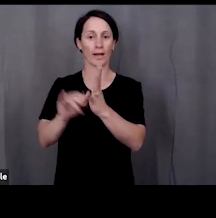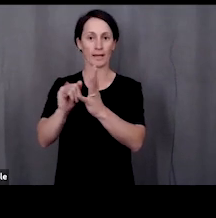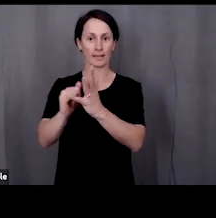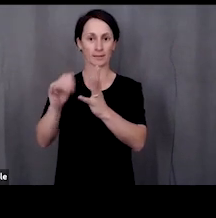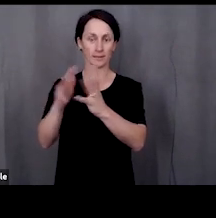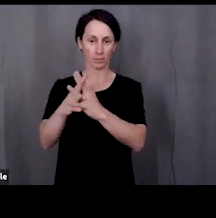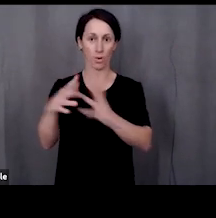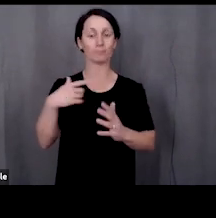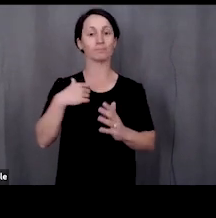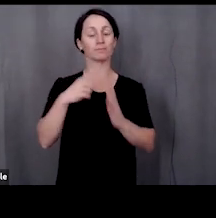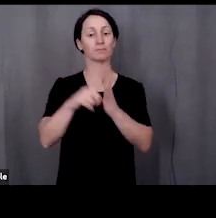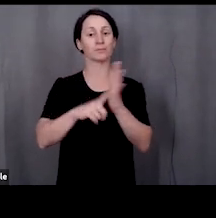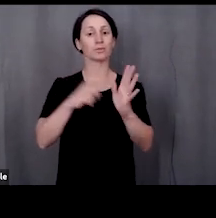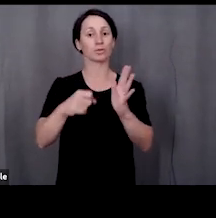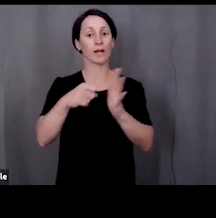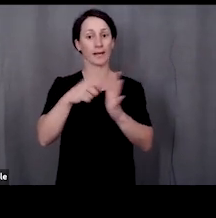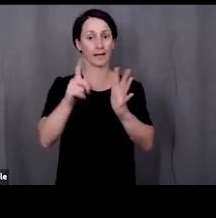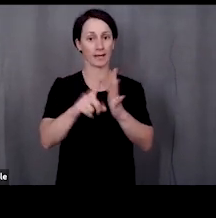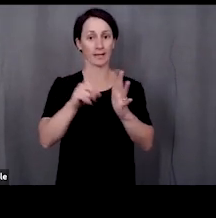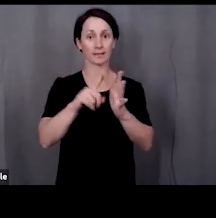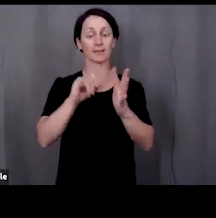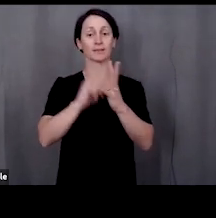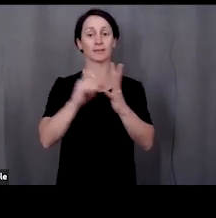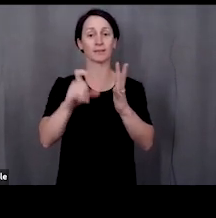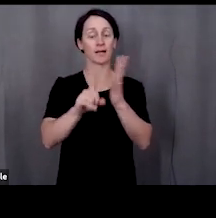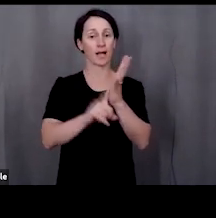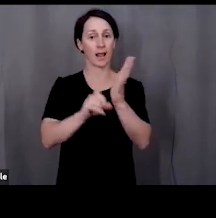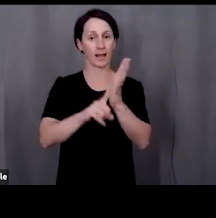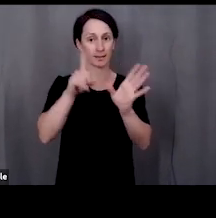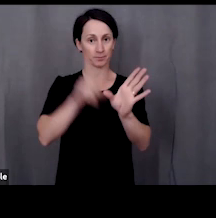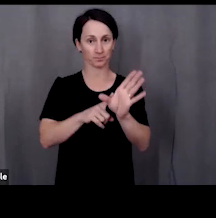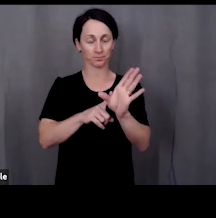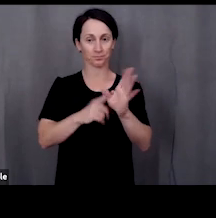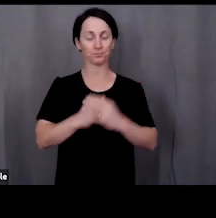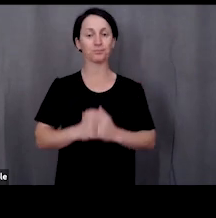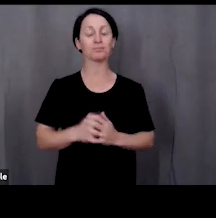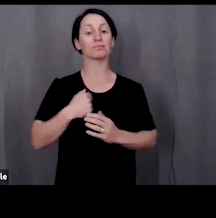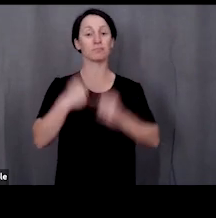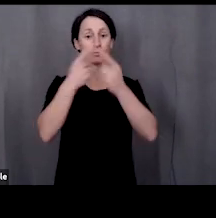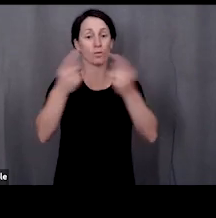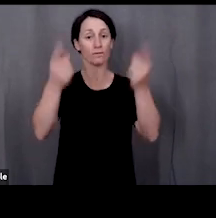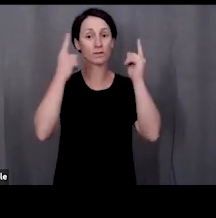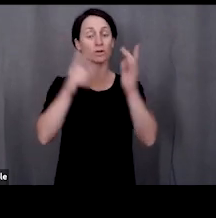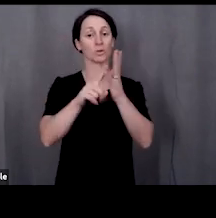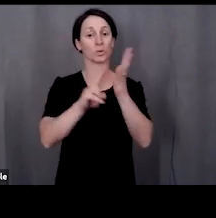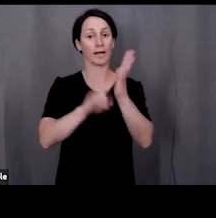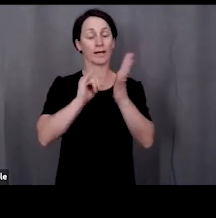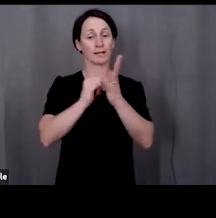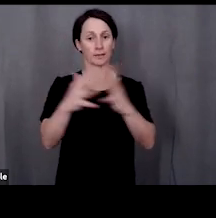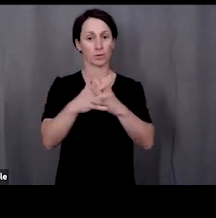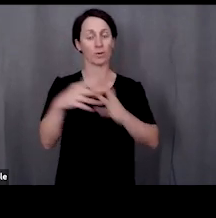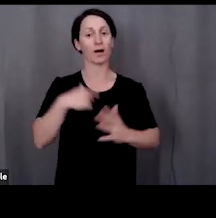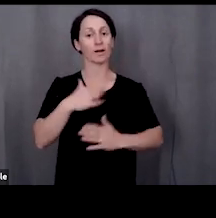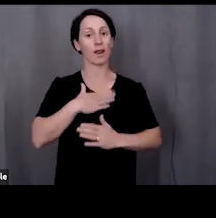Leach-Scully, I'm Director of the DIIU and also Professor of Bioethics at UNSW. And I'd like to start with